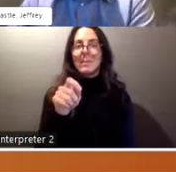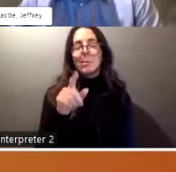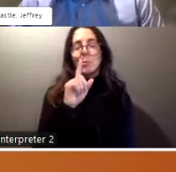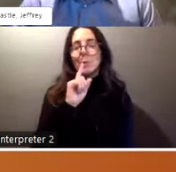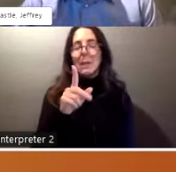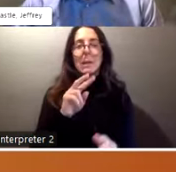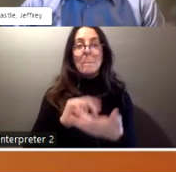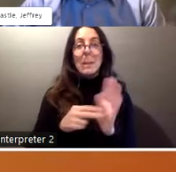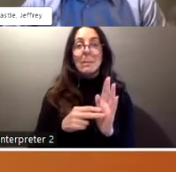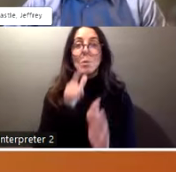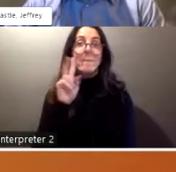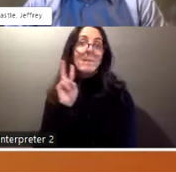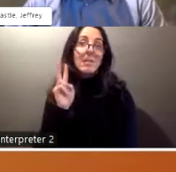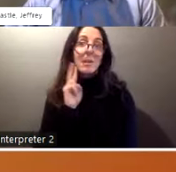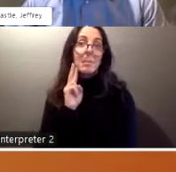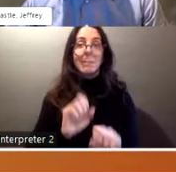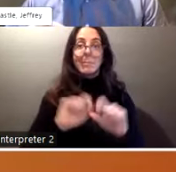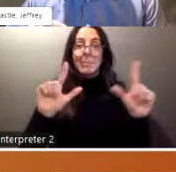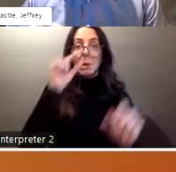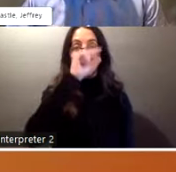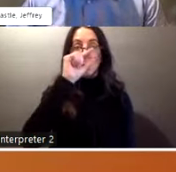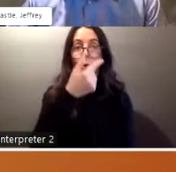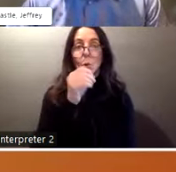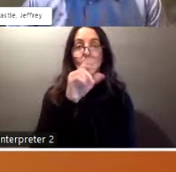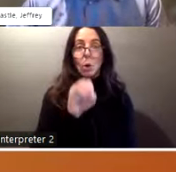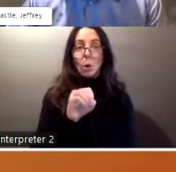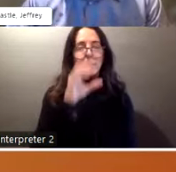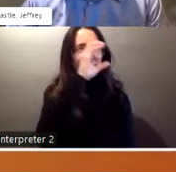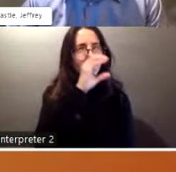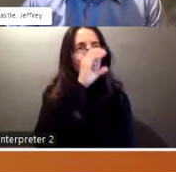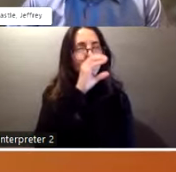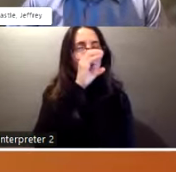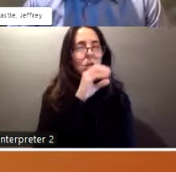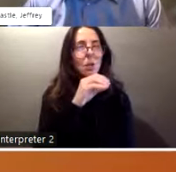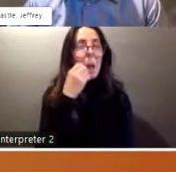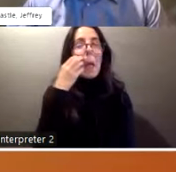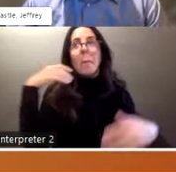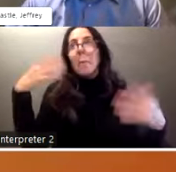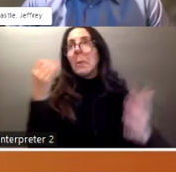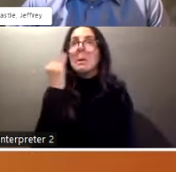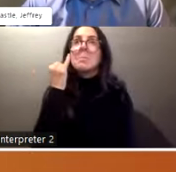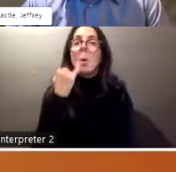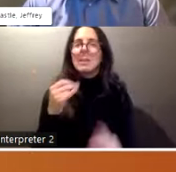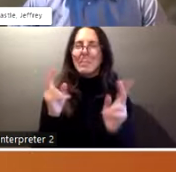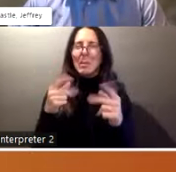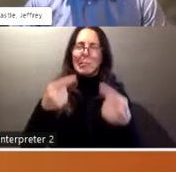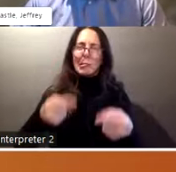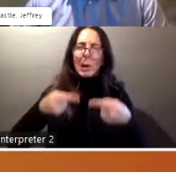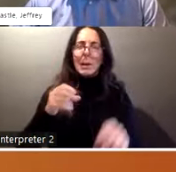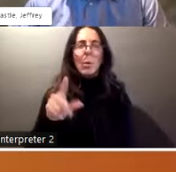to Google and doing a search for, you know, whether they're having issues with their computer or